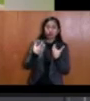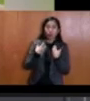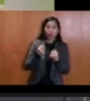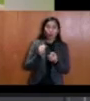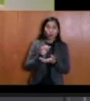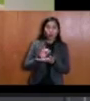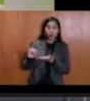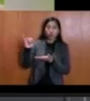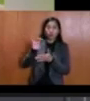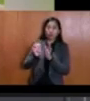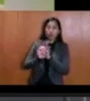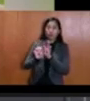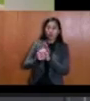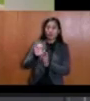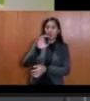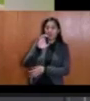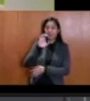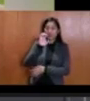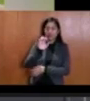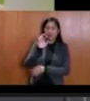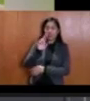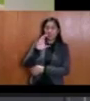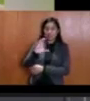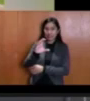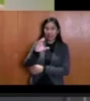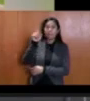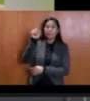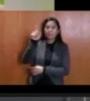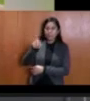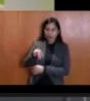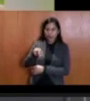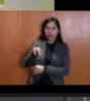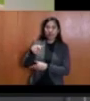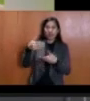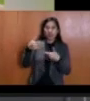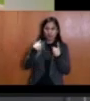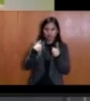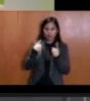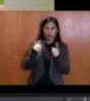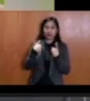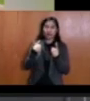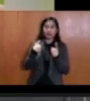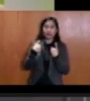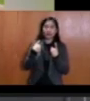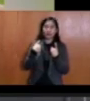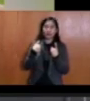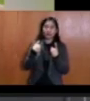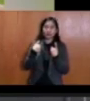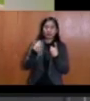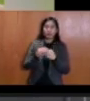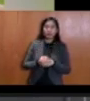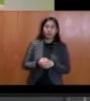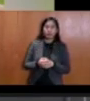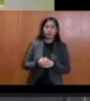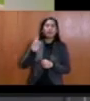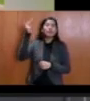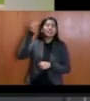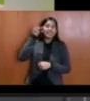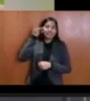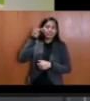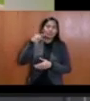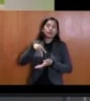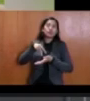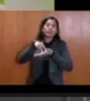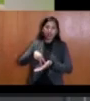like ERC, who should have the ability to withstand political pressures in regard to